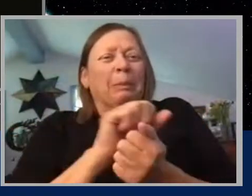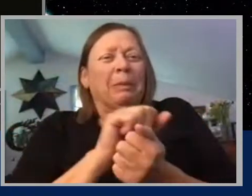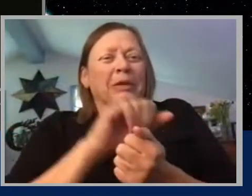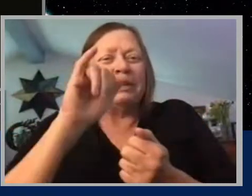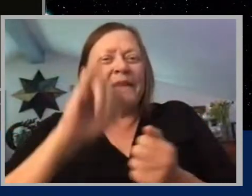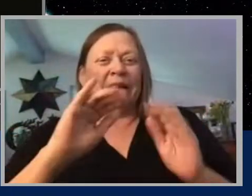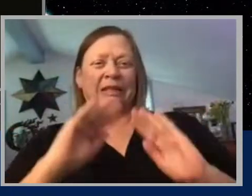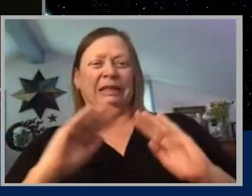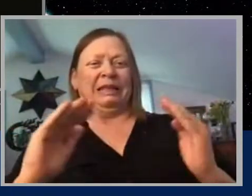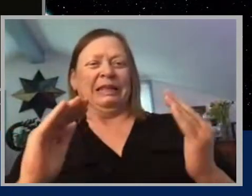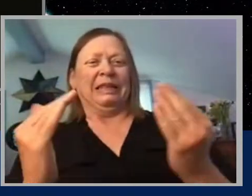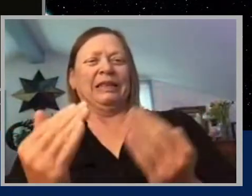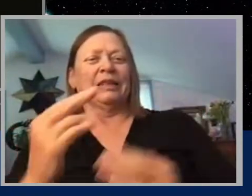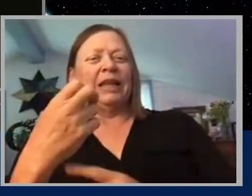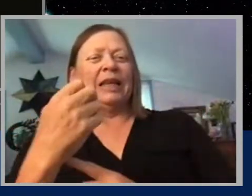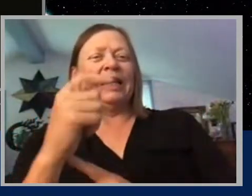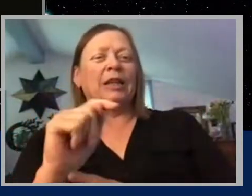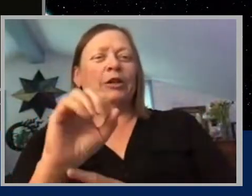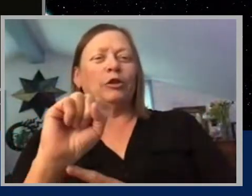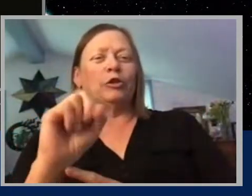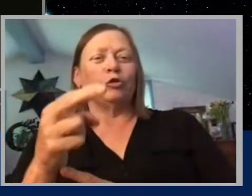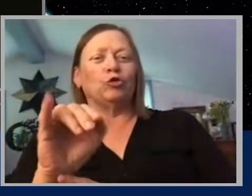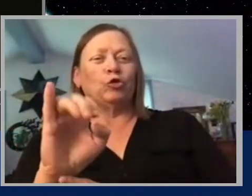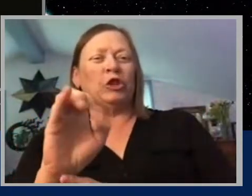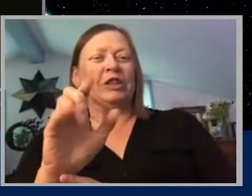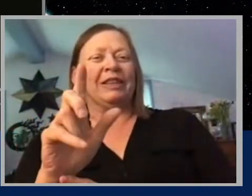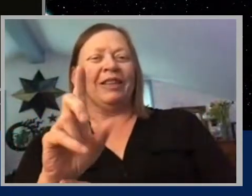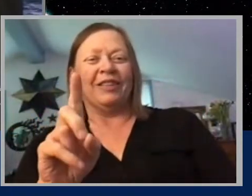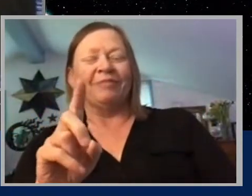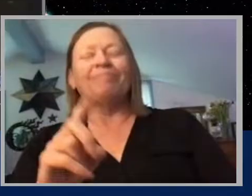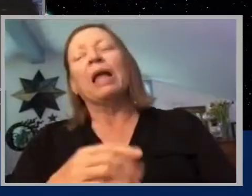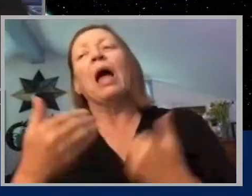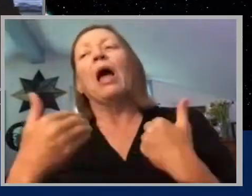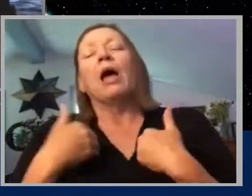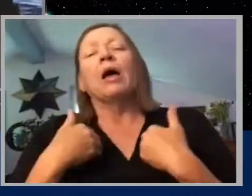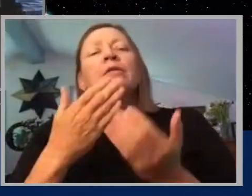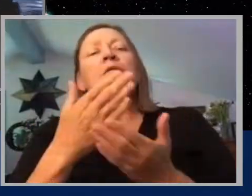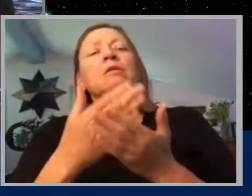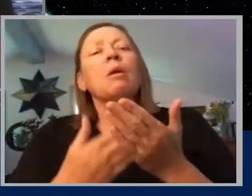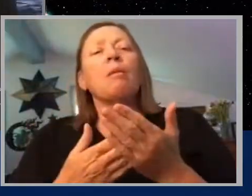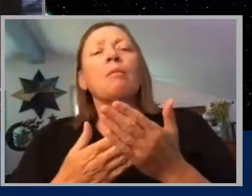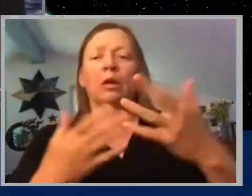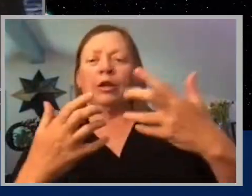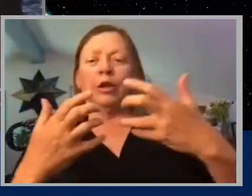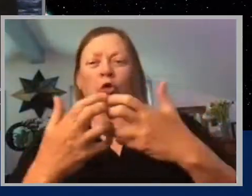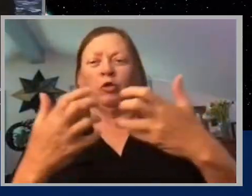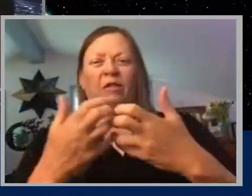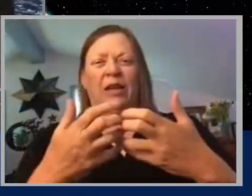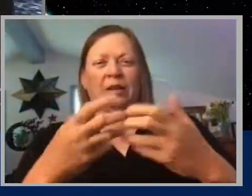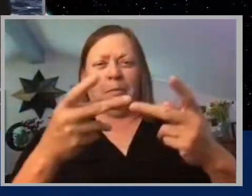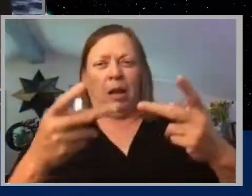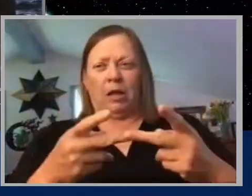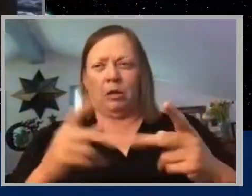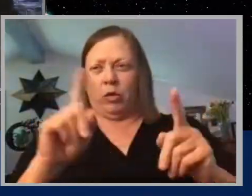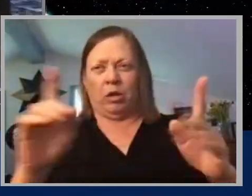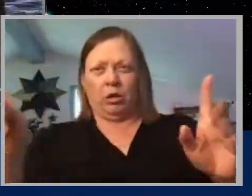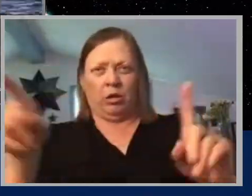are interface points that we can set the capsule to, but it's very easily to be able to do that in the well